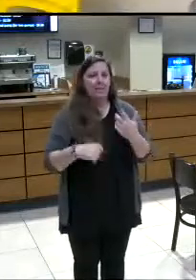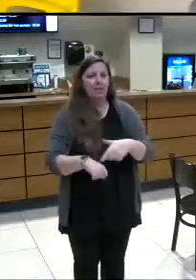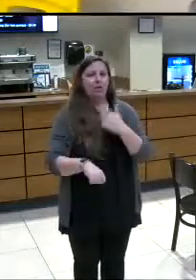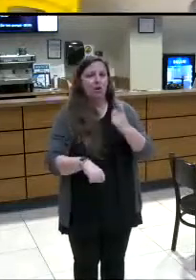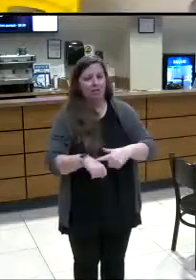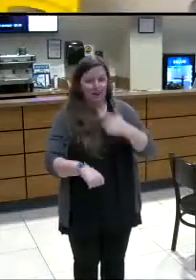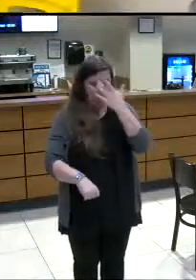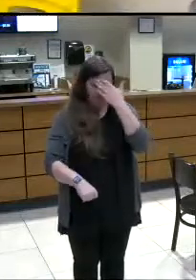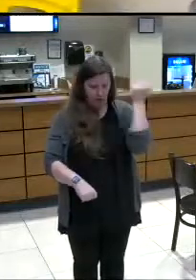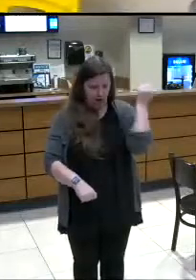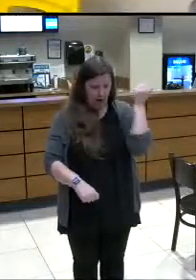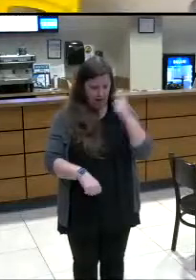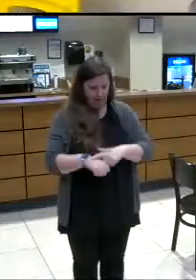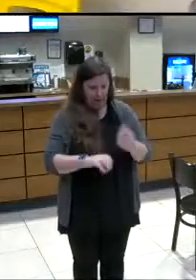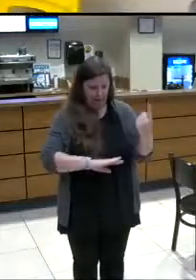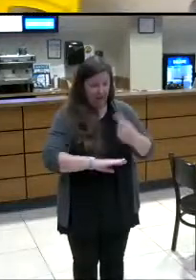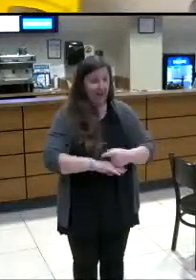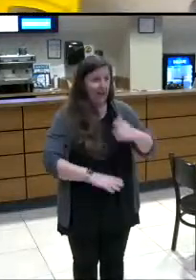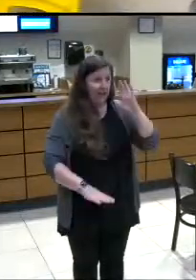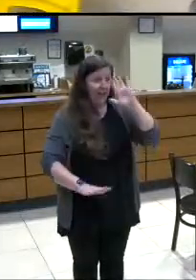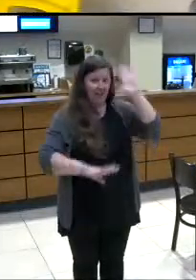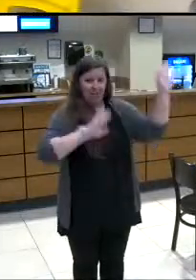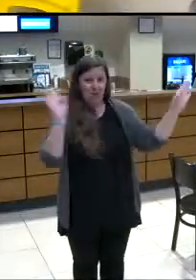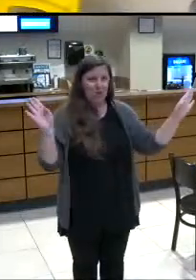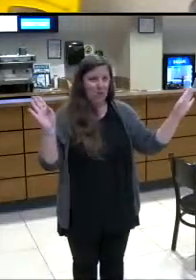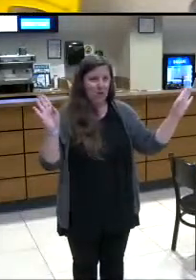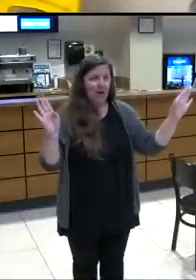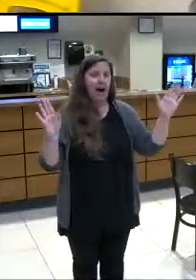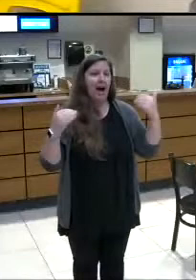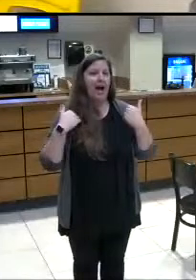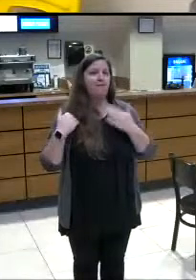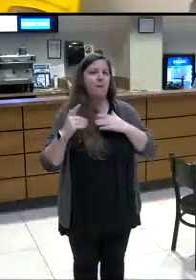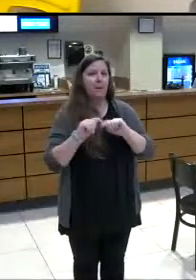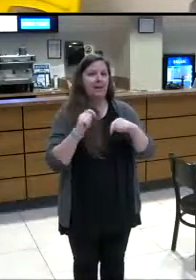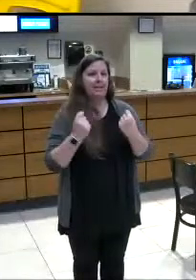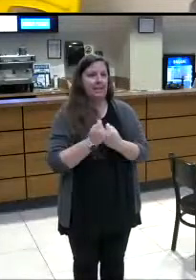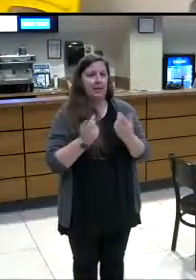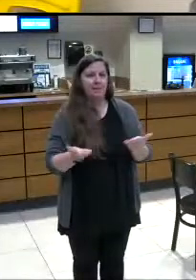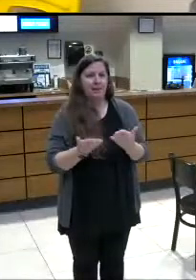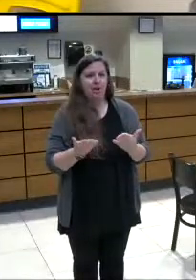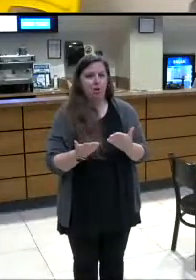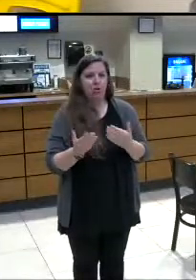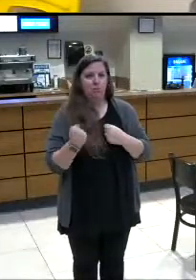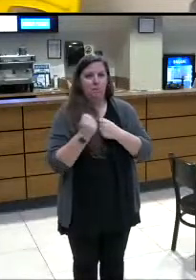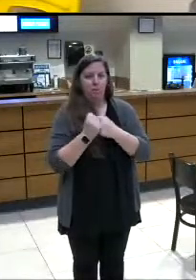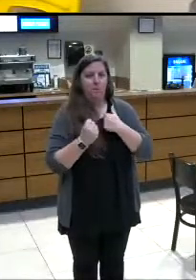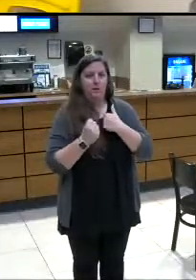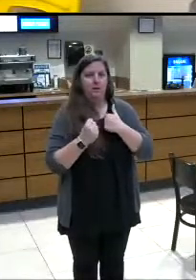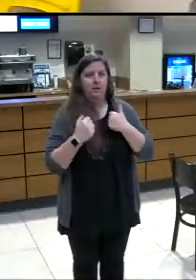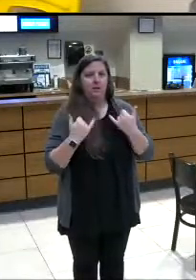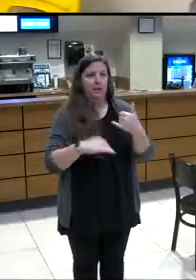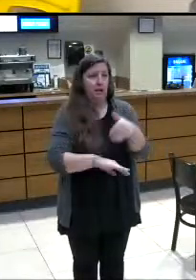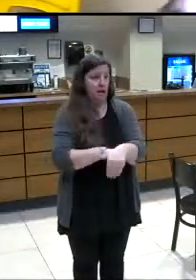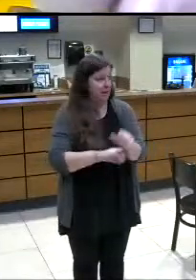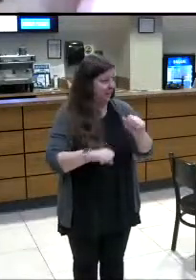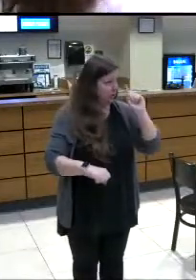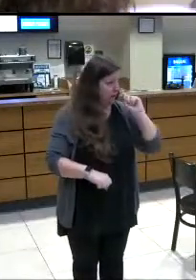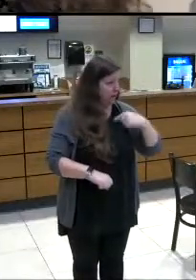was. Hi, everyone. I'm here. I have my team with me here tonight. I am going to, and can y'all hear